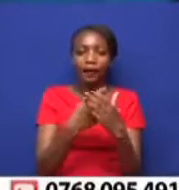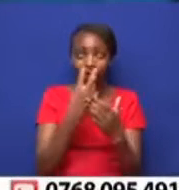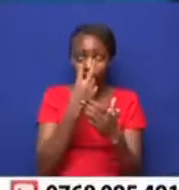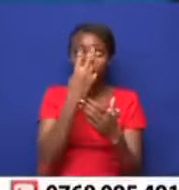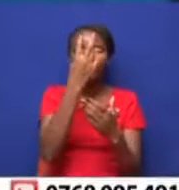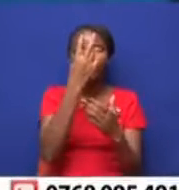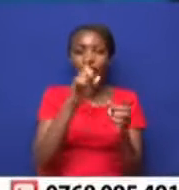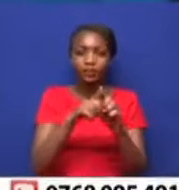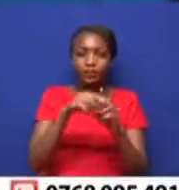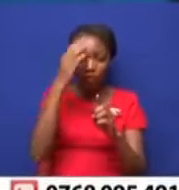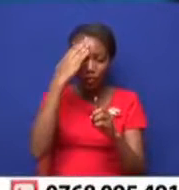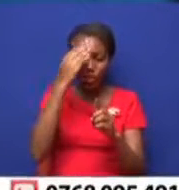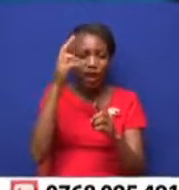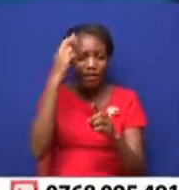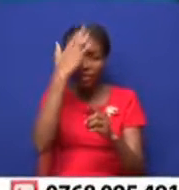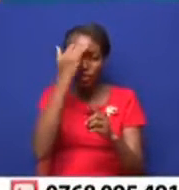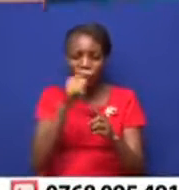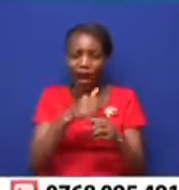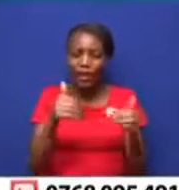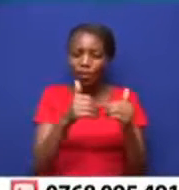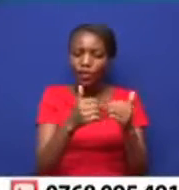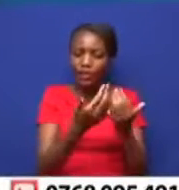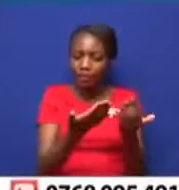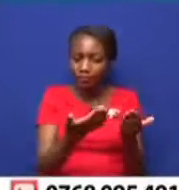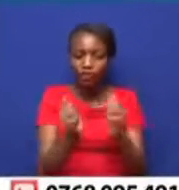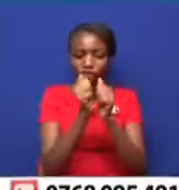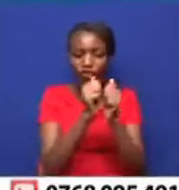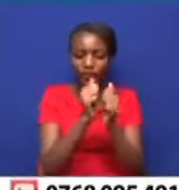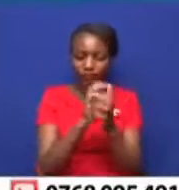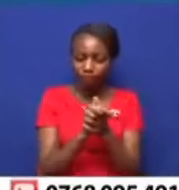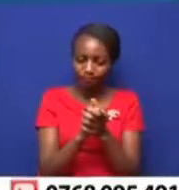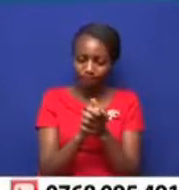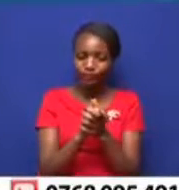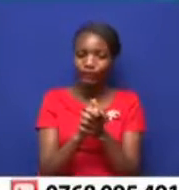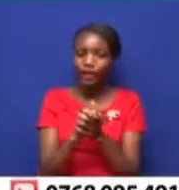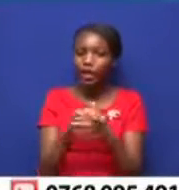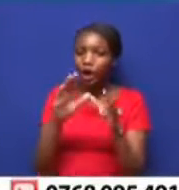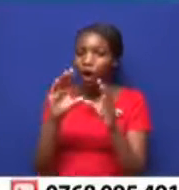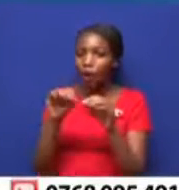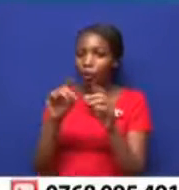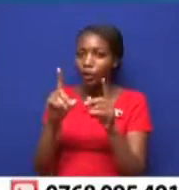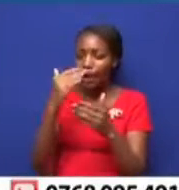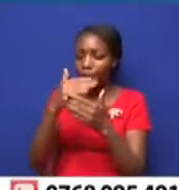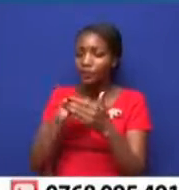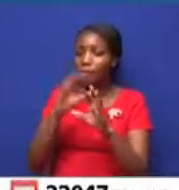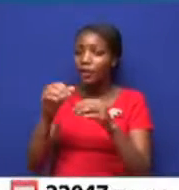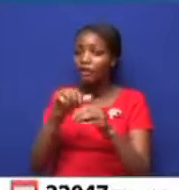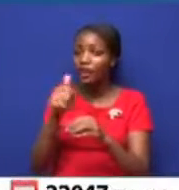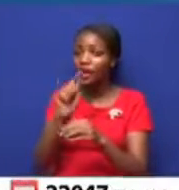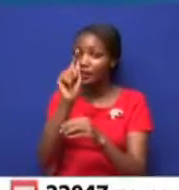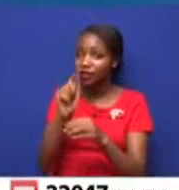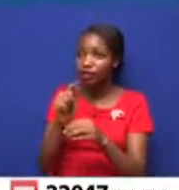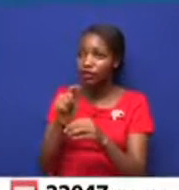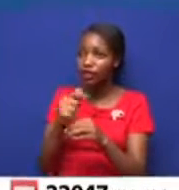say he's the reason for why we are here, it's still together. Right. Before I get into another question, I just want to briefly